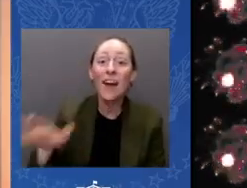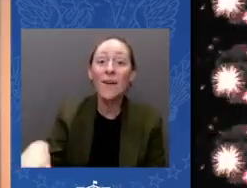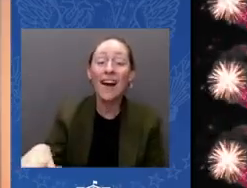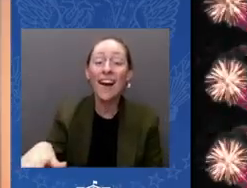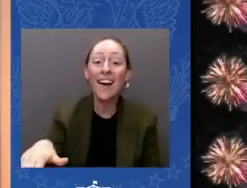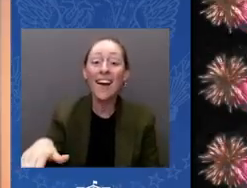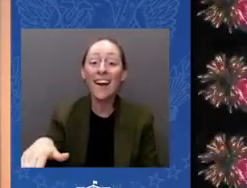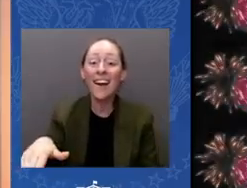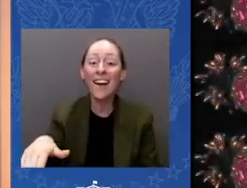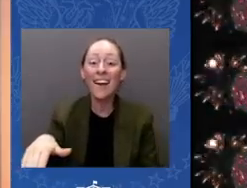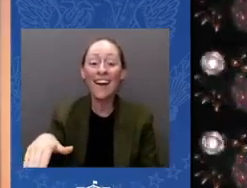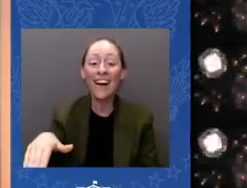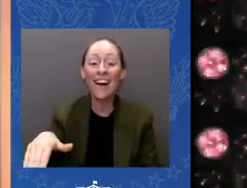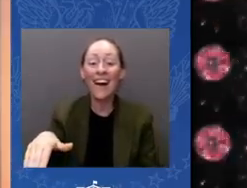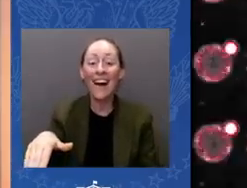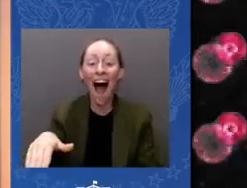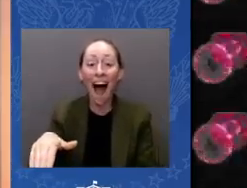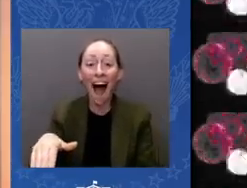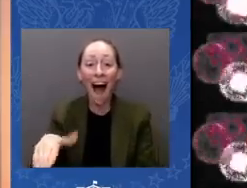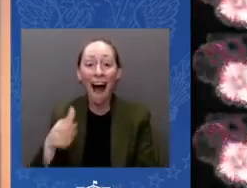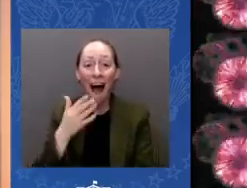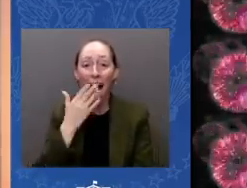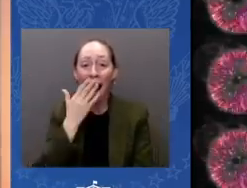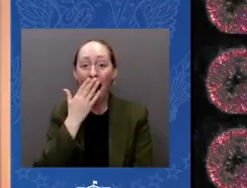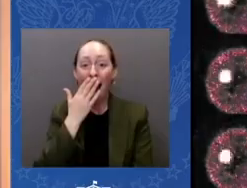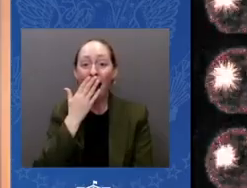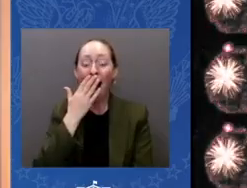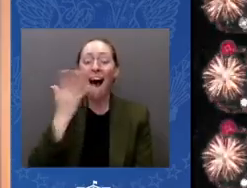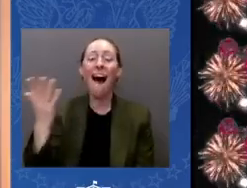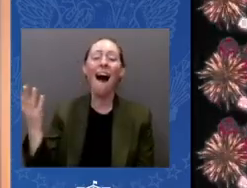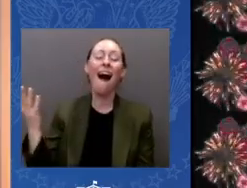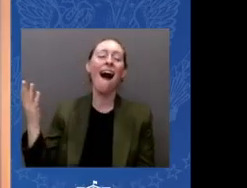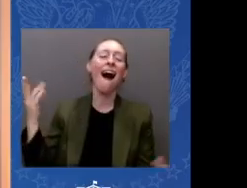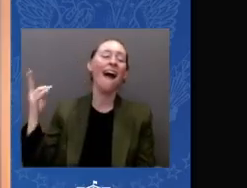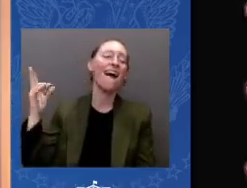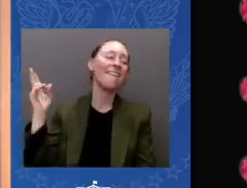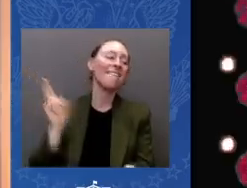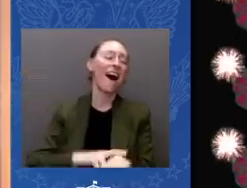Oh, God love you. They had to be yours. I know.